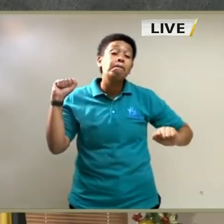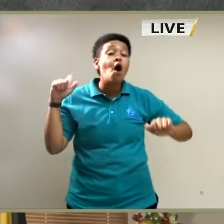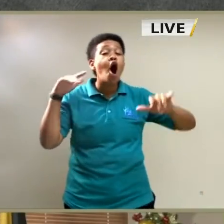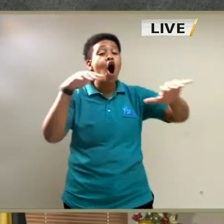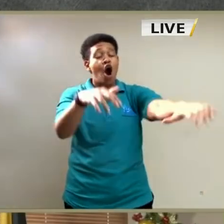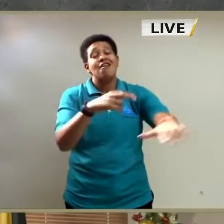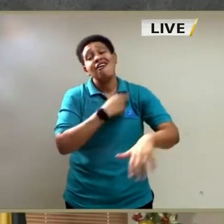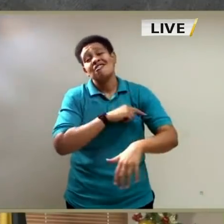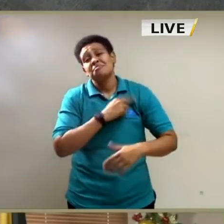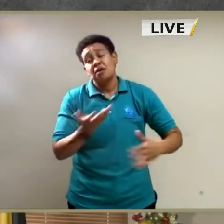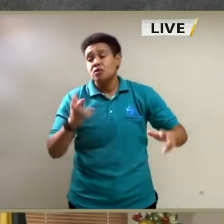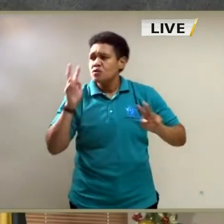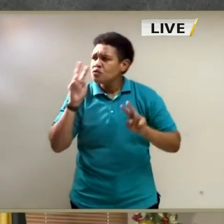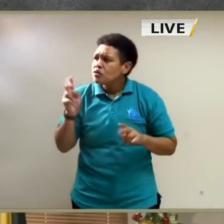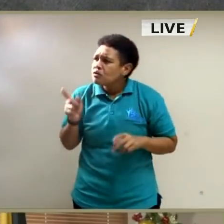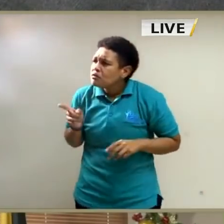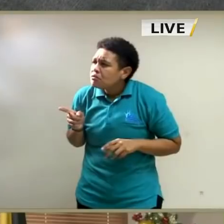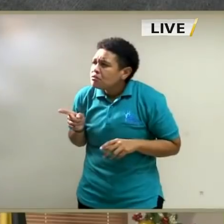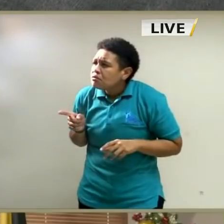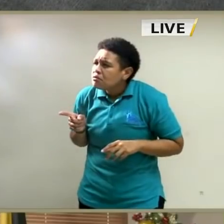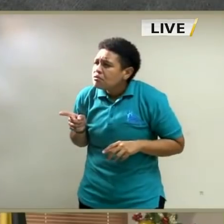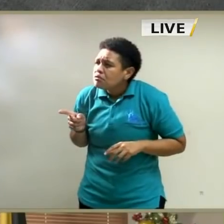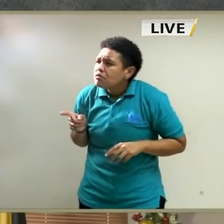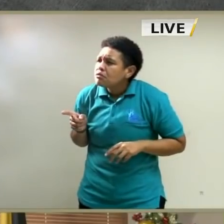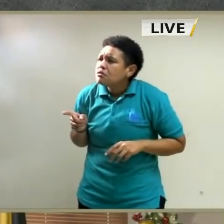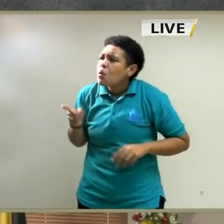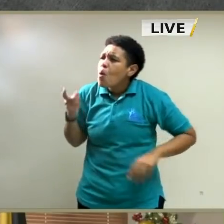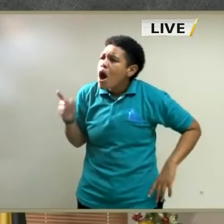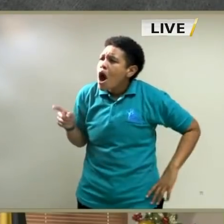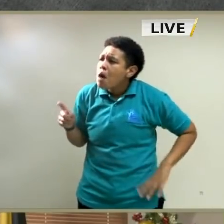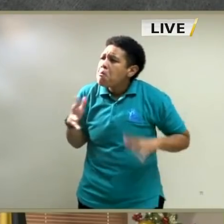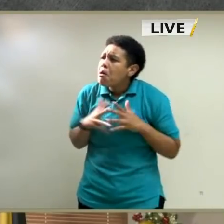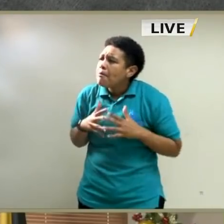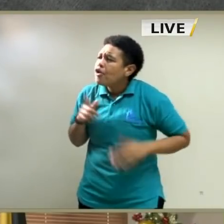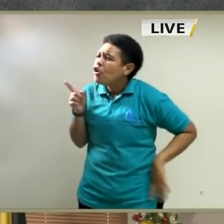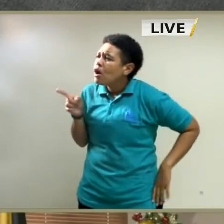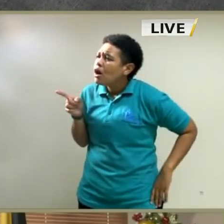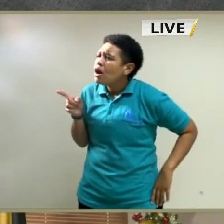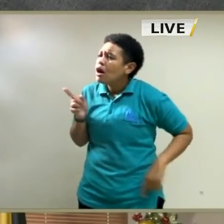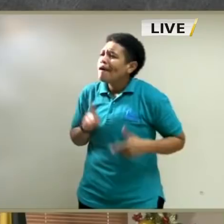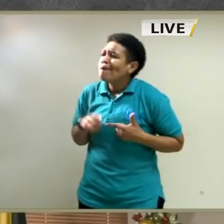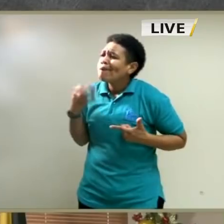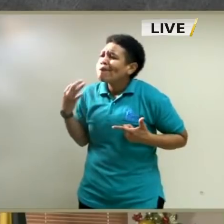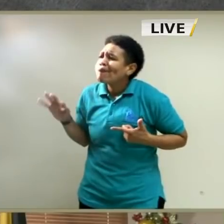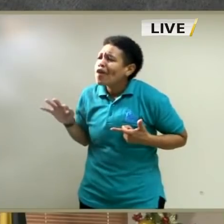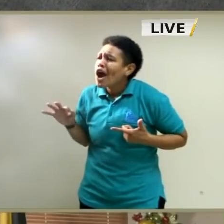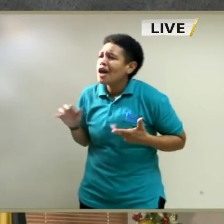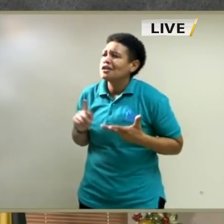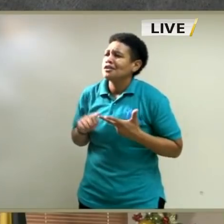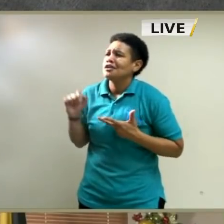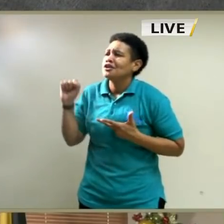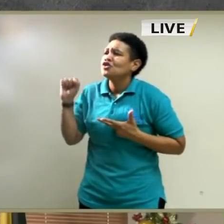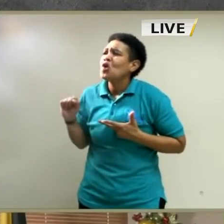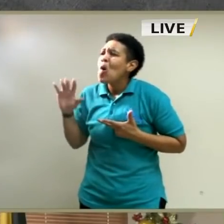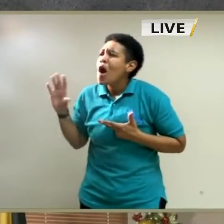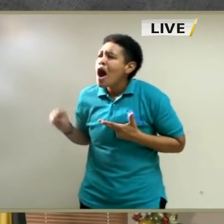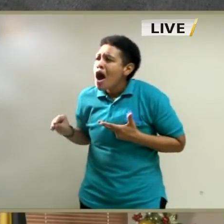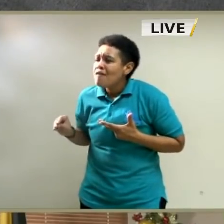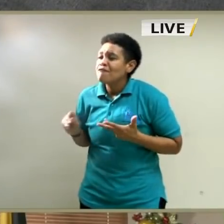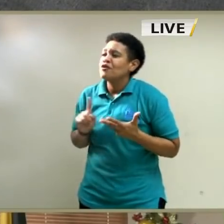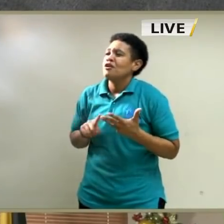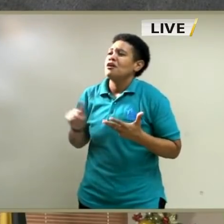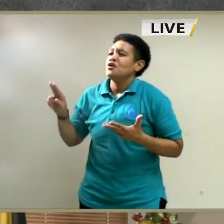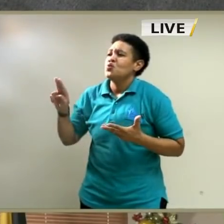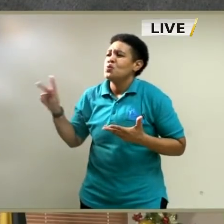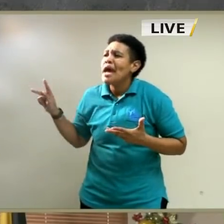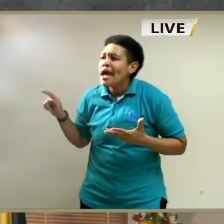a look at what's happening in some of the countries around the world, including the UK, South Africa, and